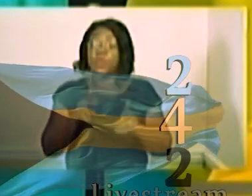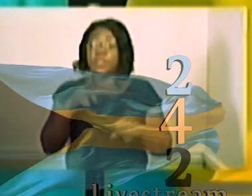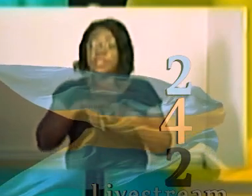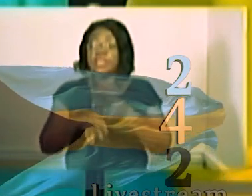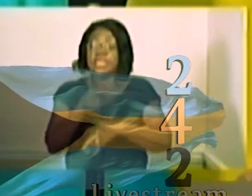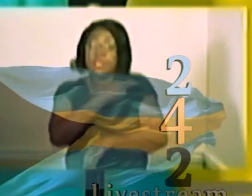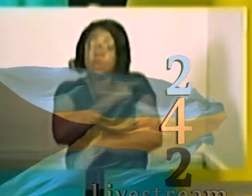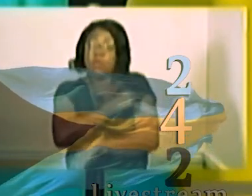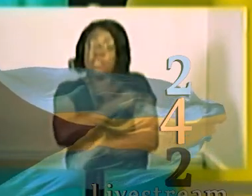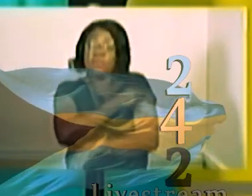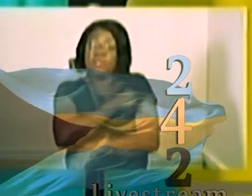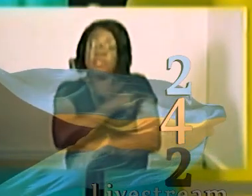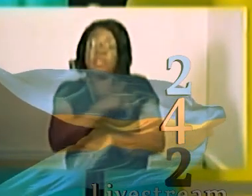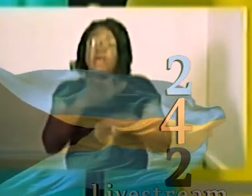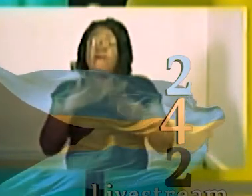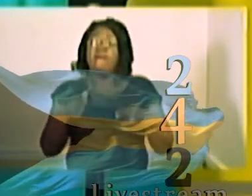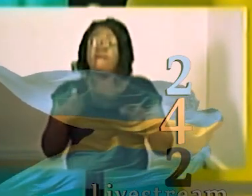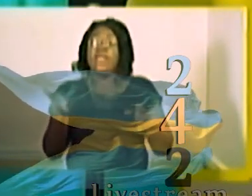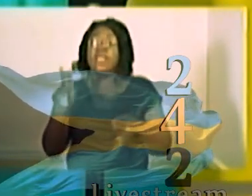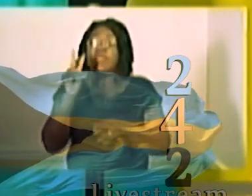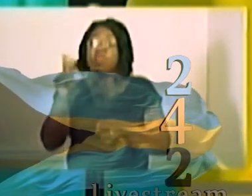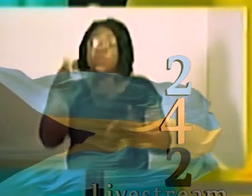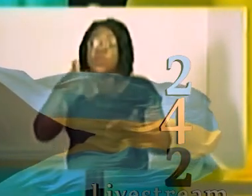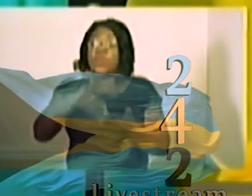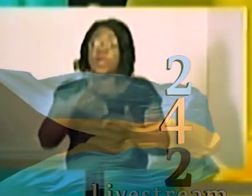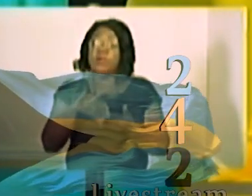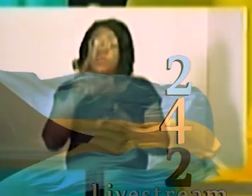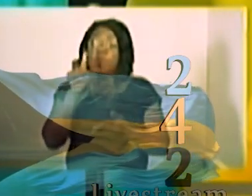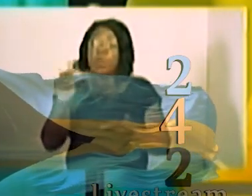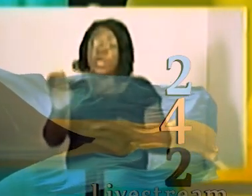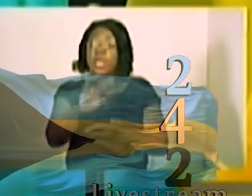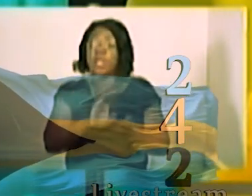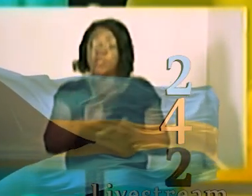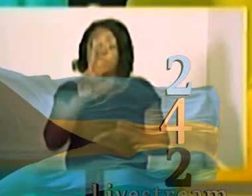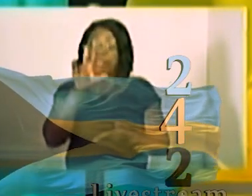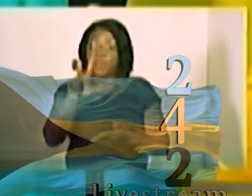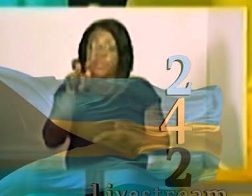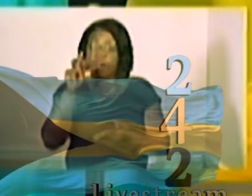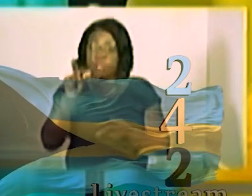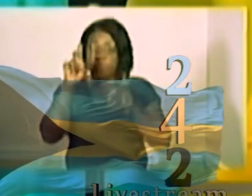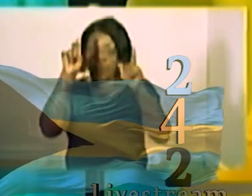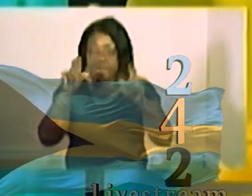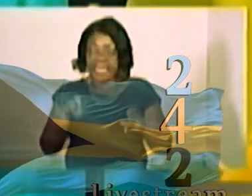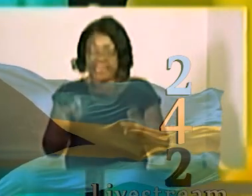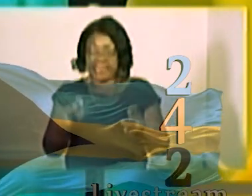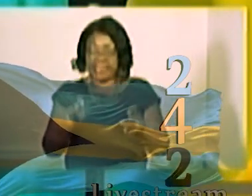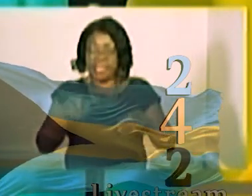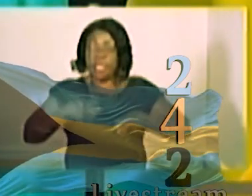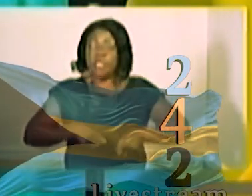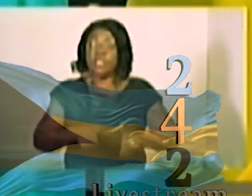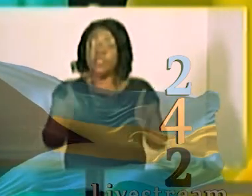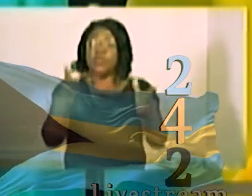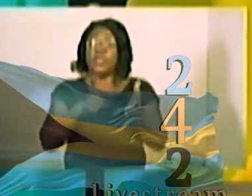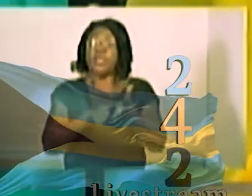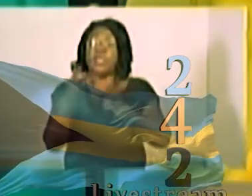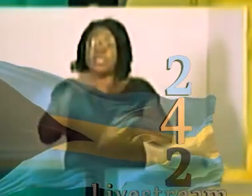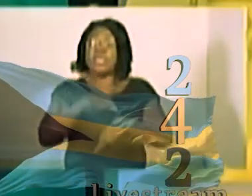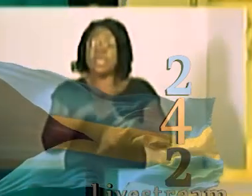done 2,142 tests to date. During this